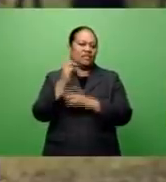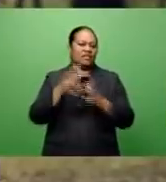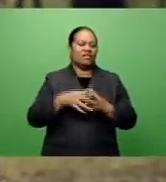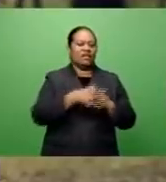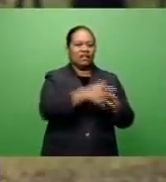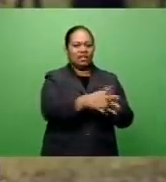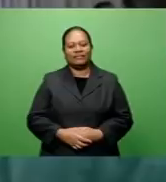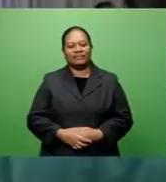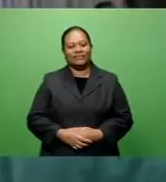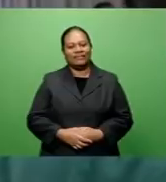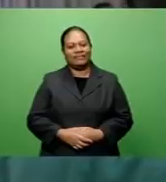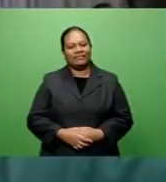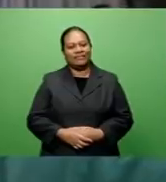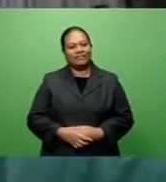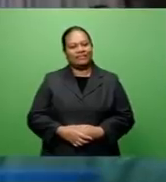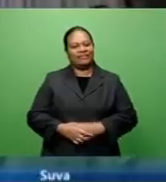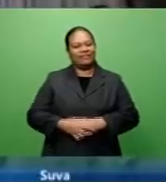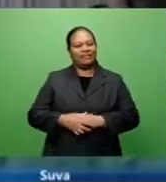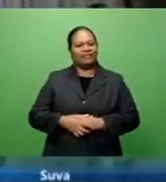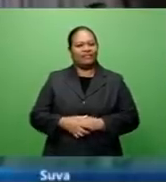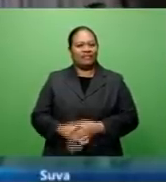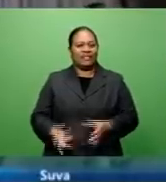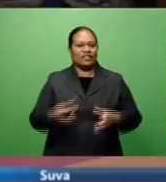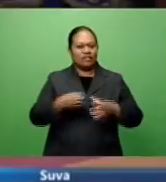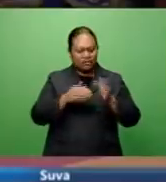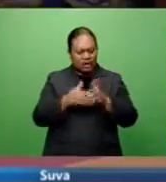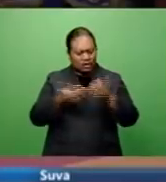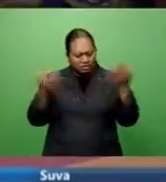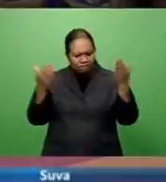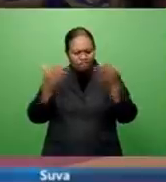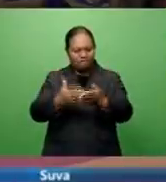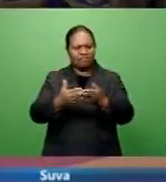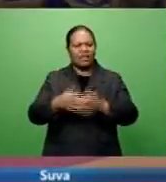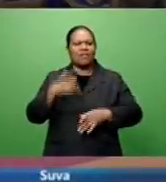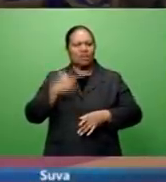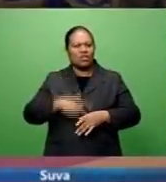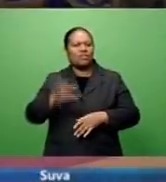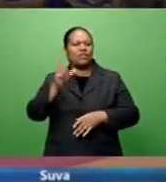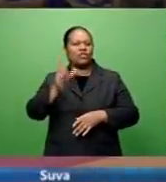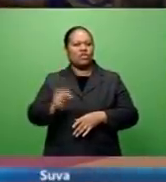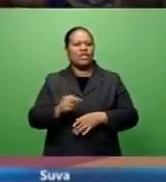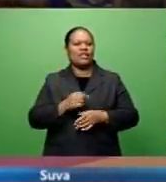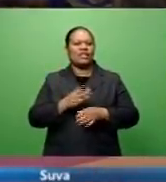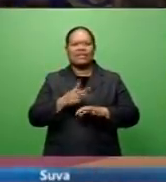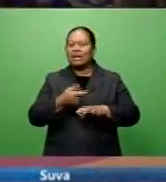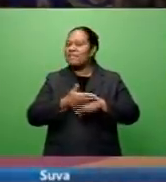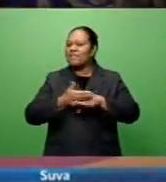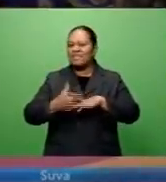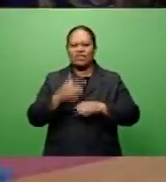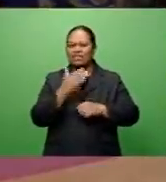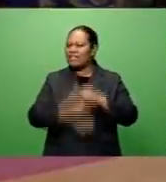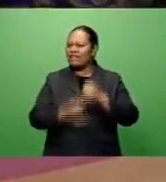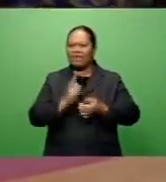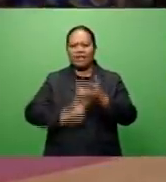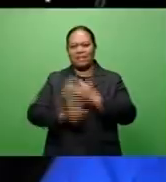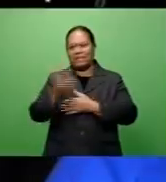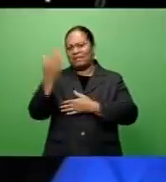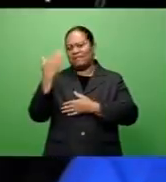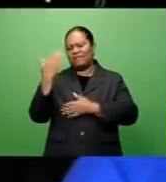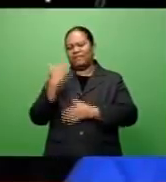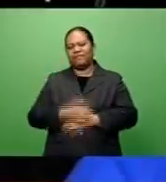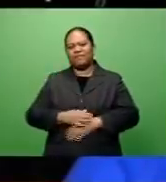the details. Paying close attention, knowing they'll be doing something that's never been done before. I feel really proud